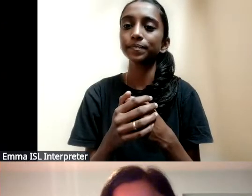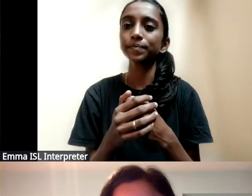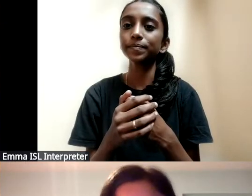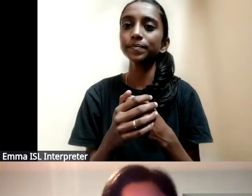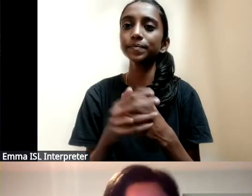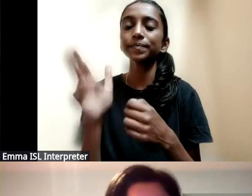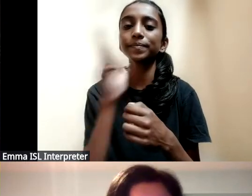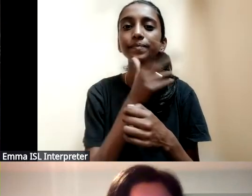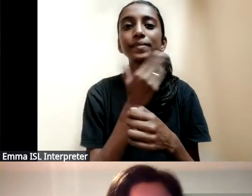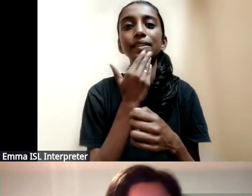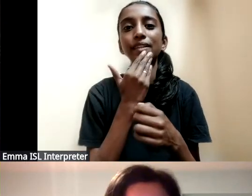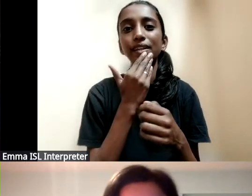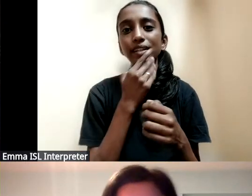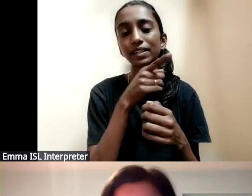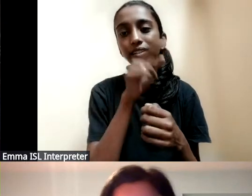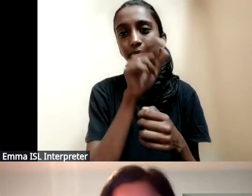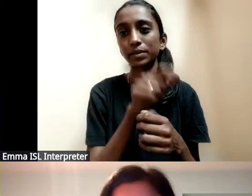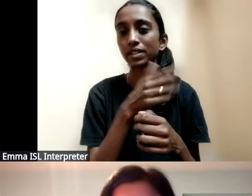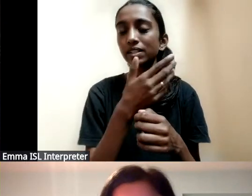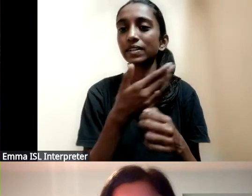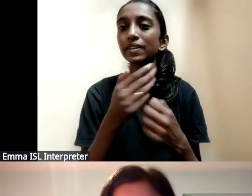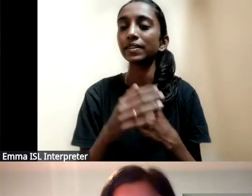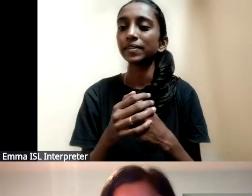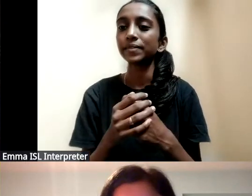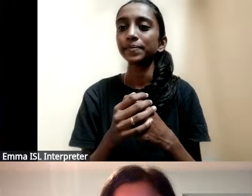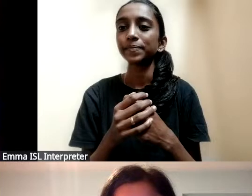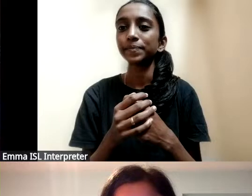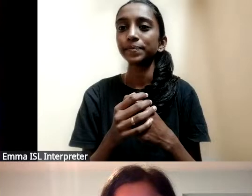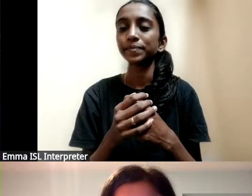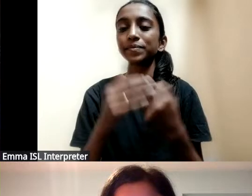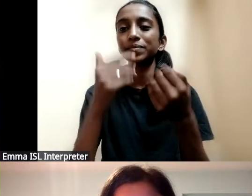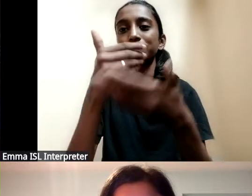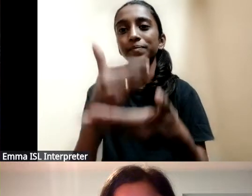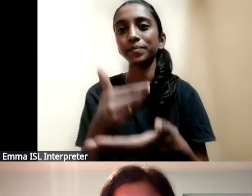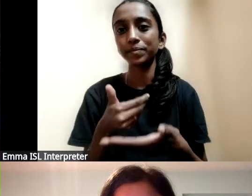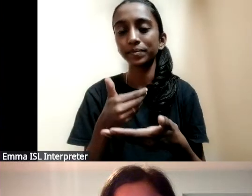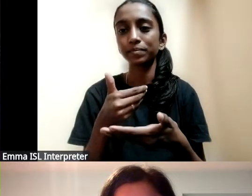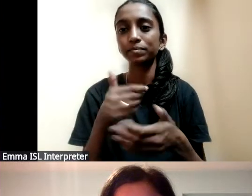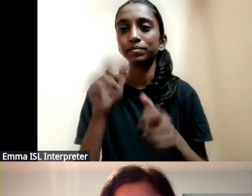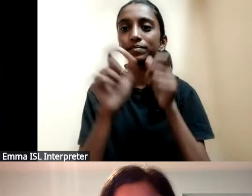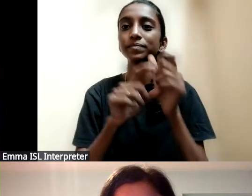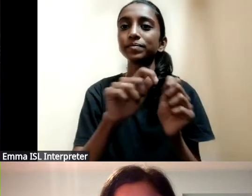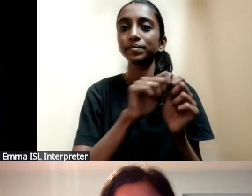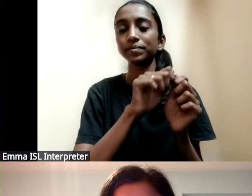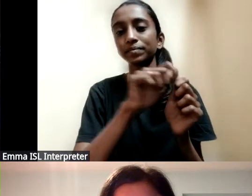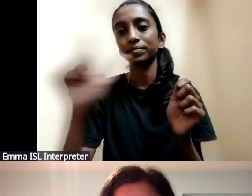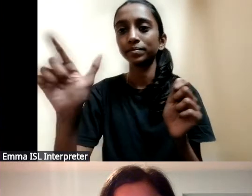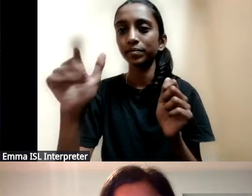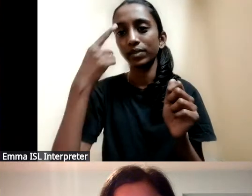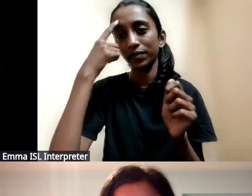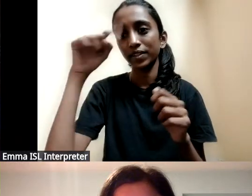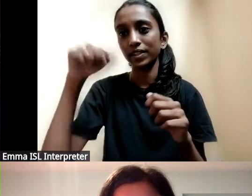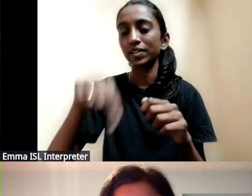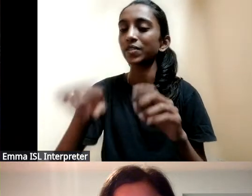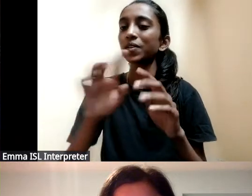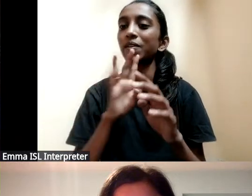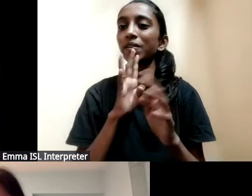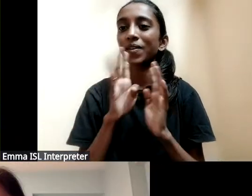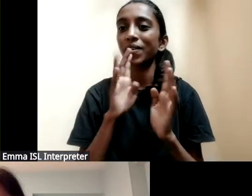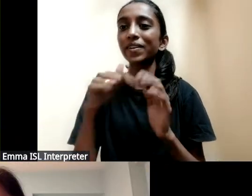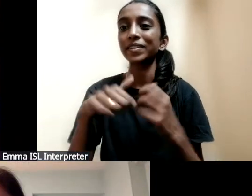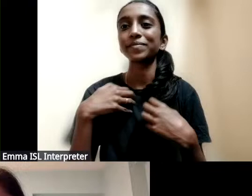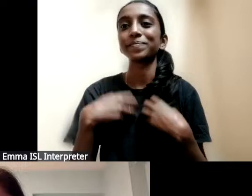Thanks, Manogna. And welcome to everybody to this particular talk. We're really excited